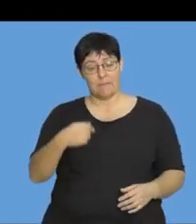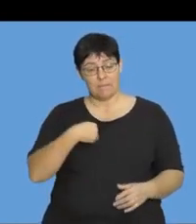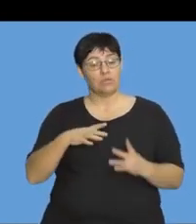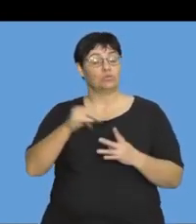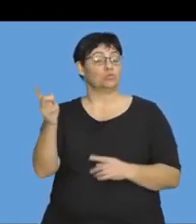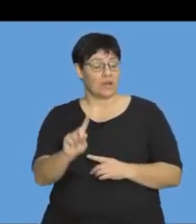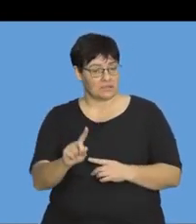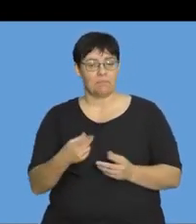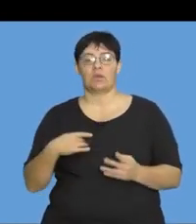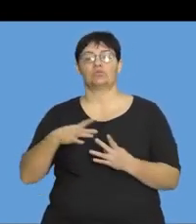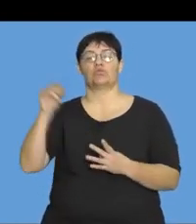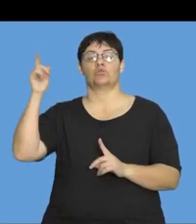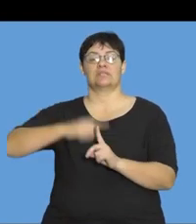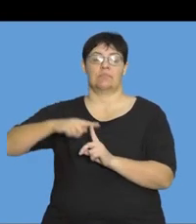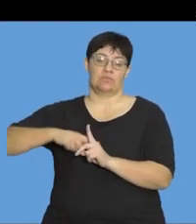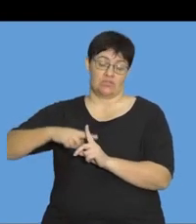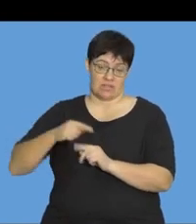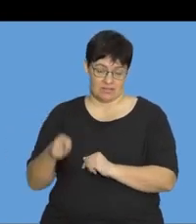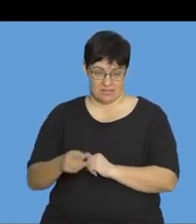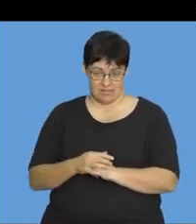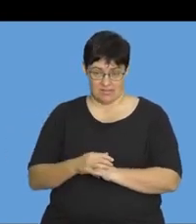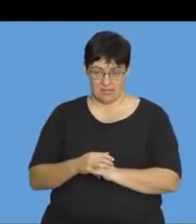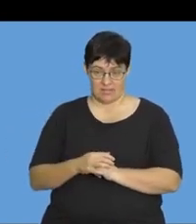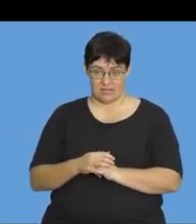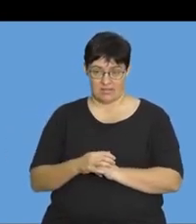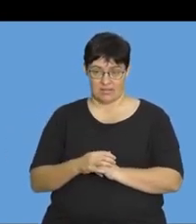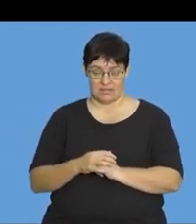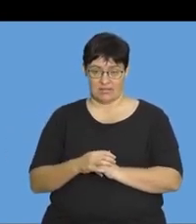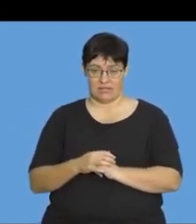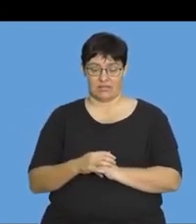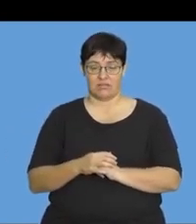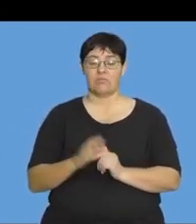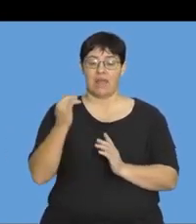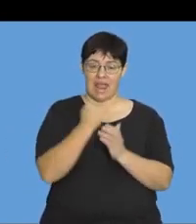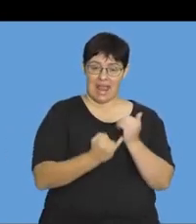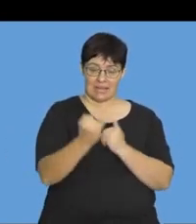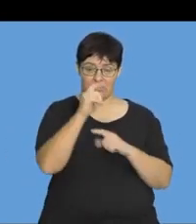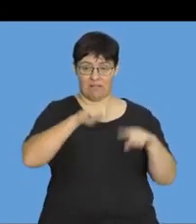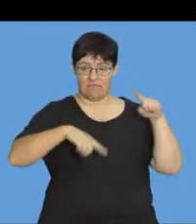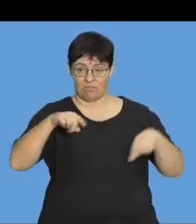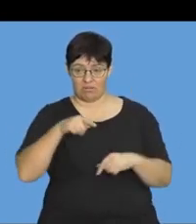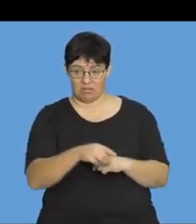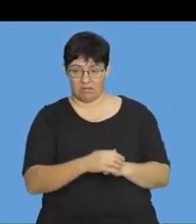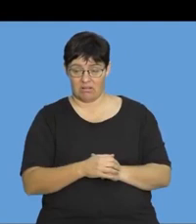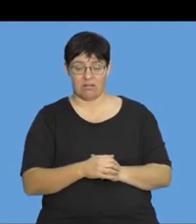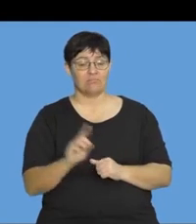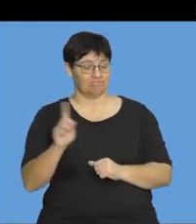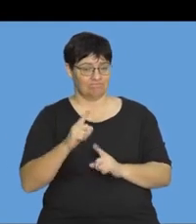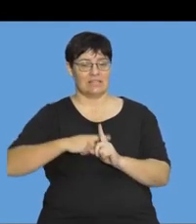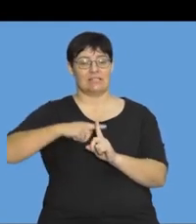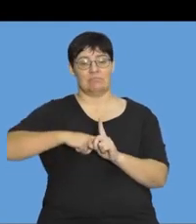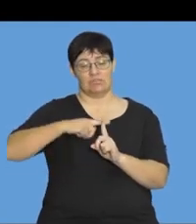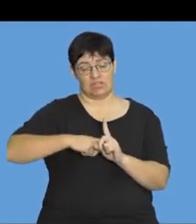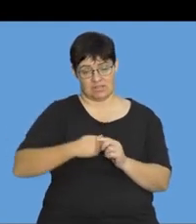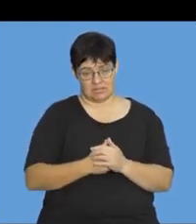choose? I chose the temperature. So my independent variable is